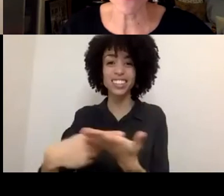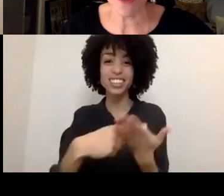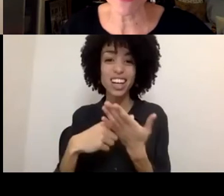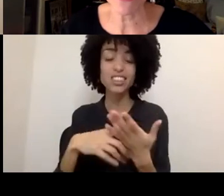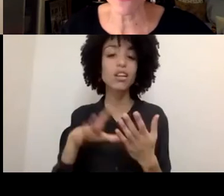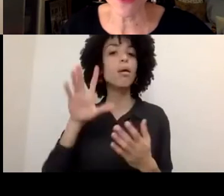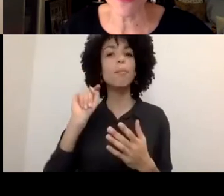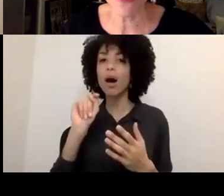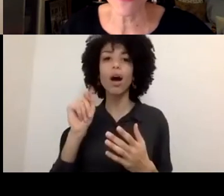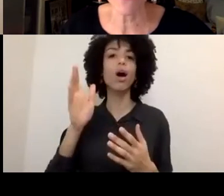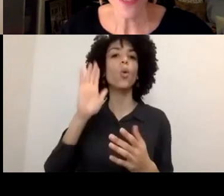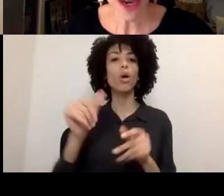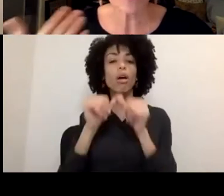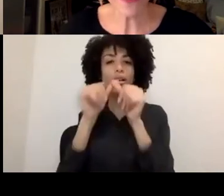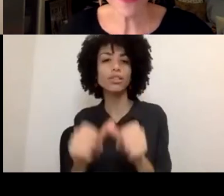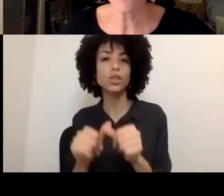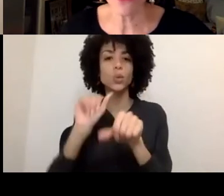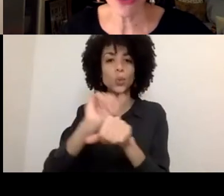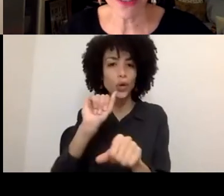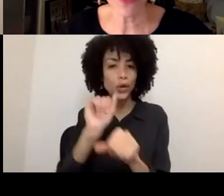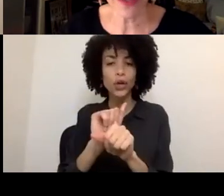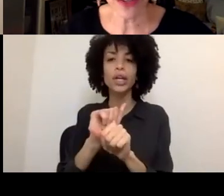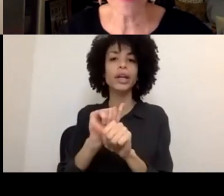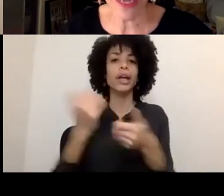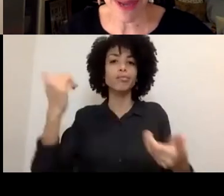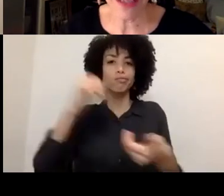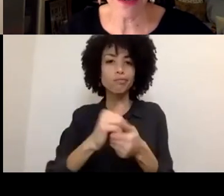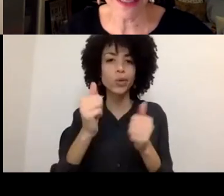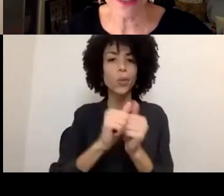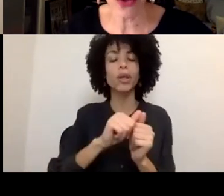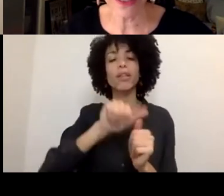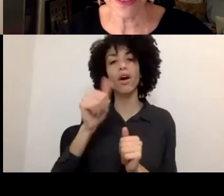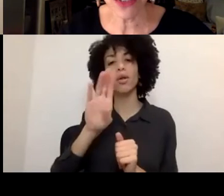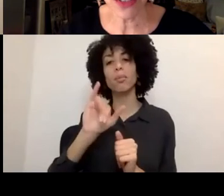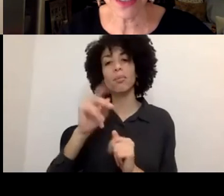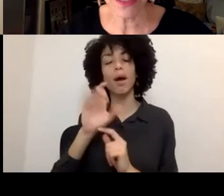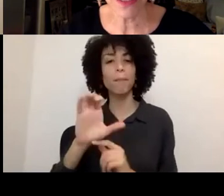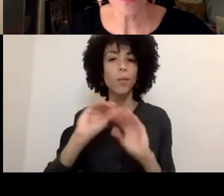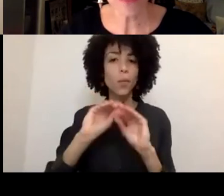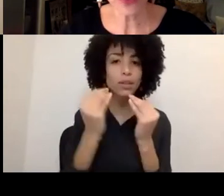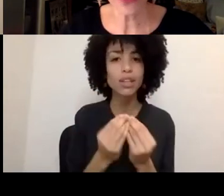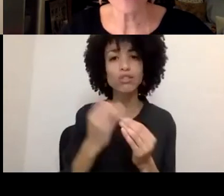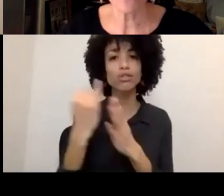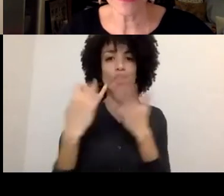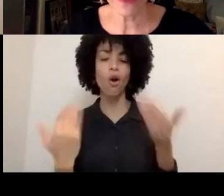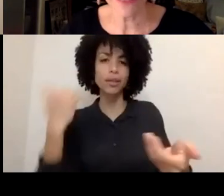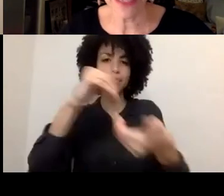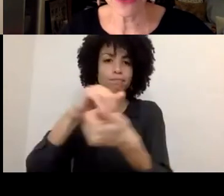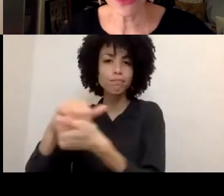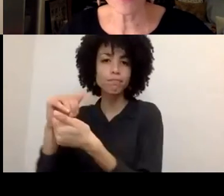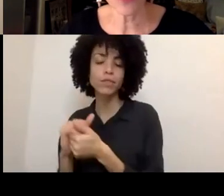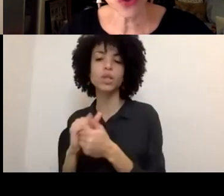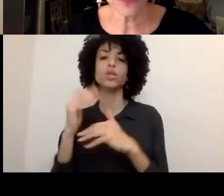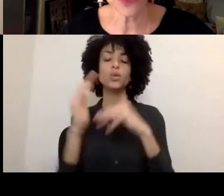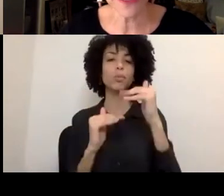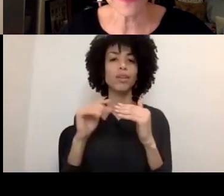on the topics addressed here. And we plan to continue working with other BIPOC artists and organizations on programs to build